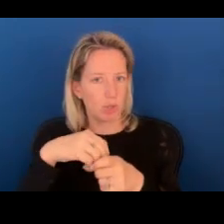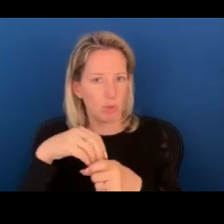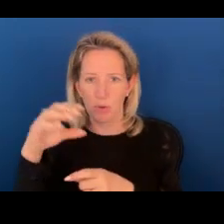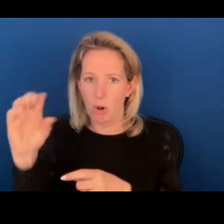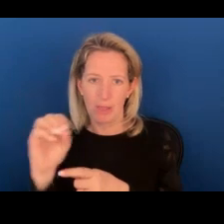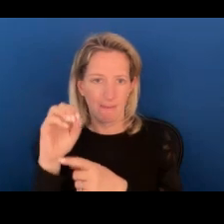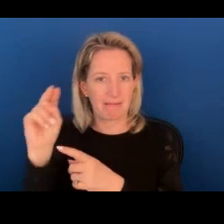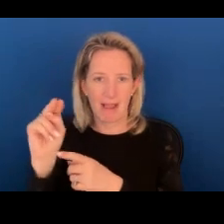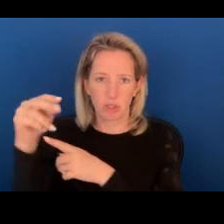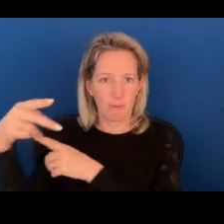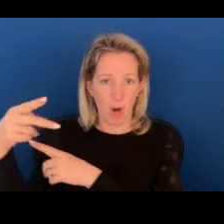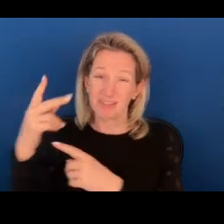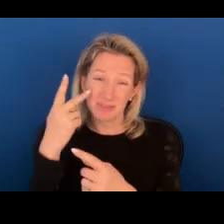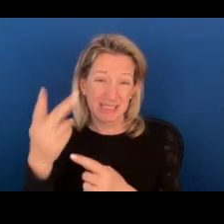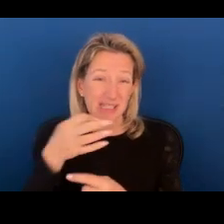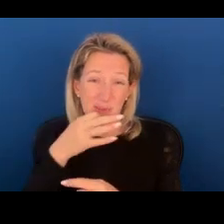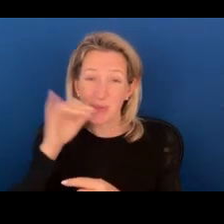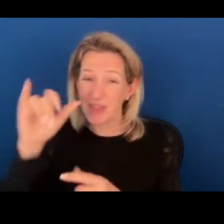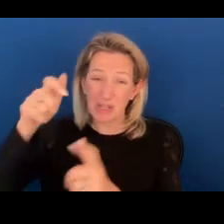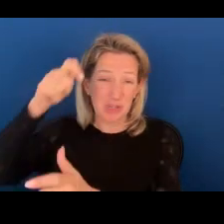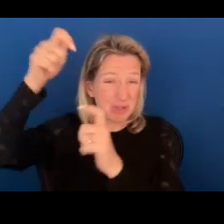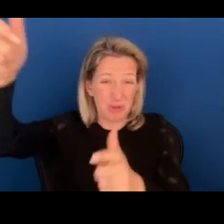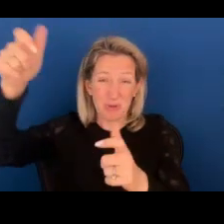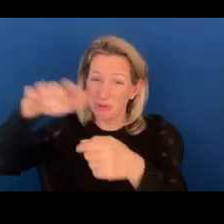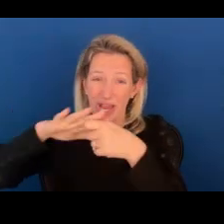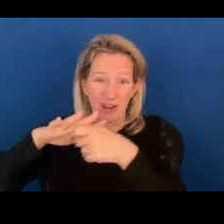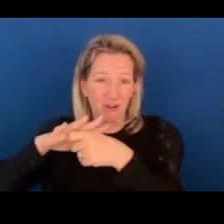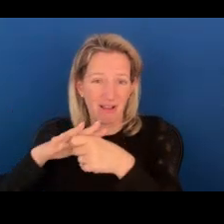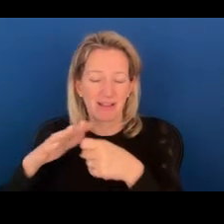the coastline. And so, I guess I